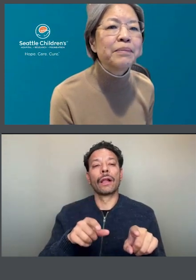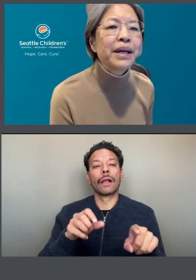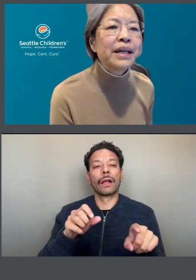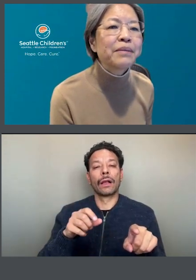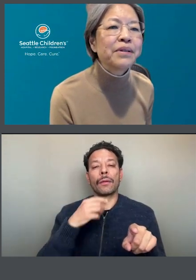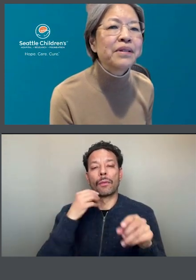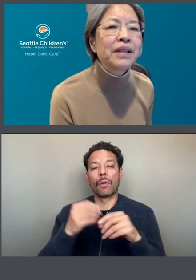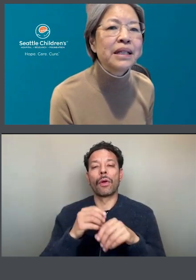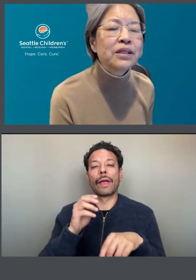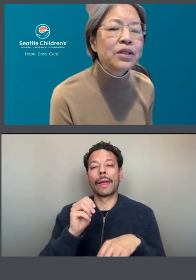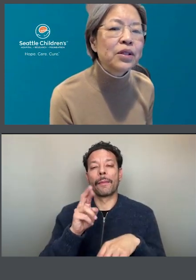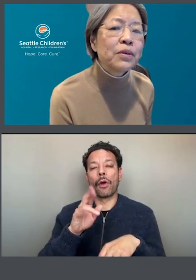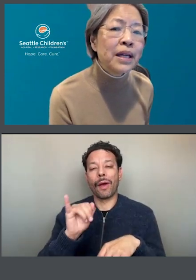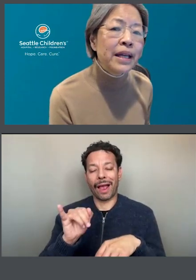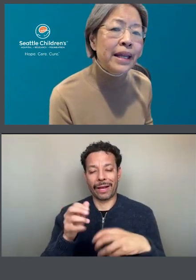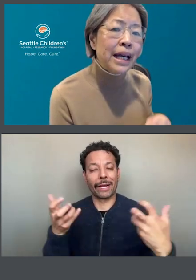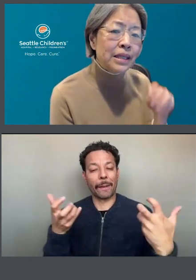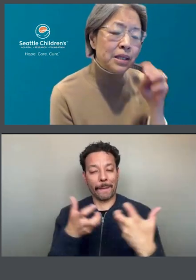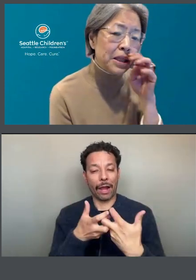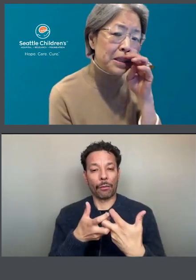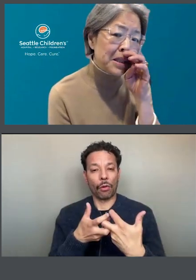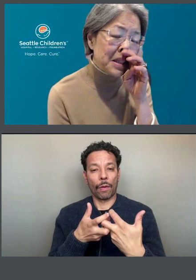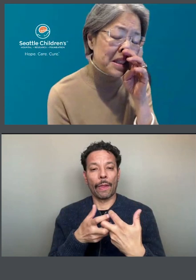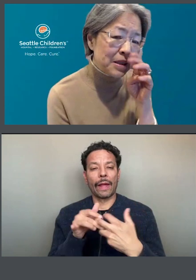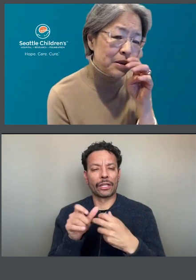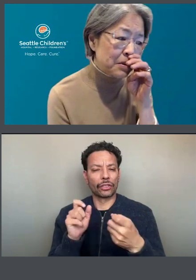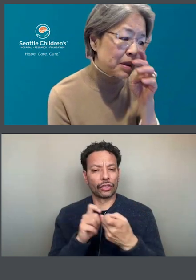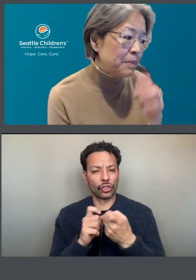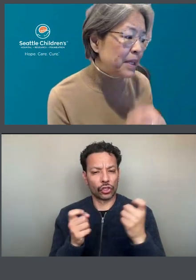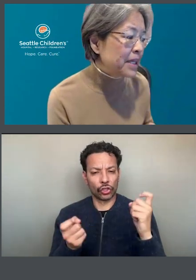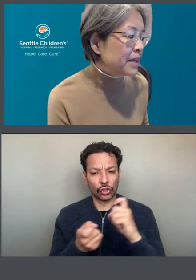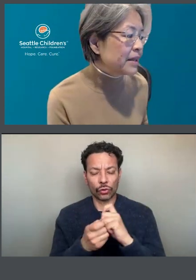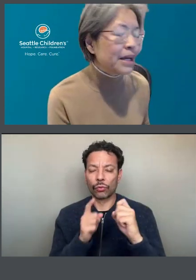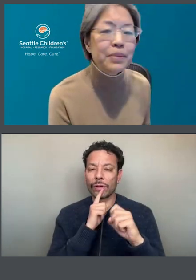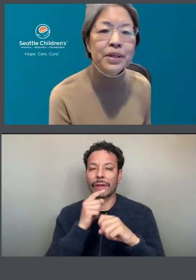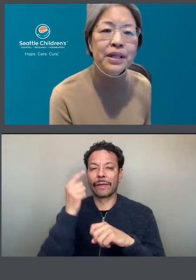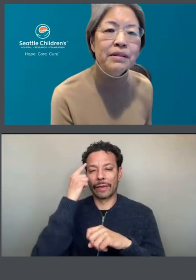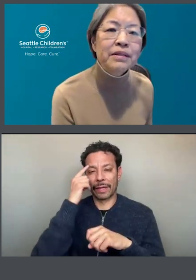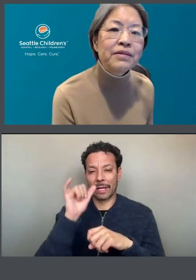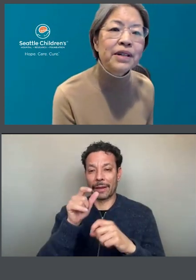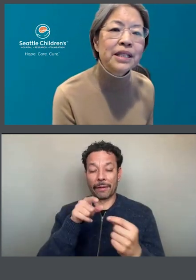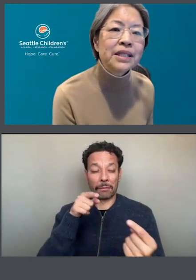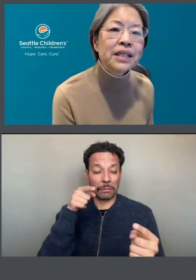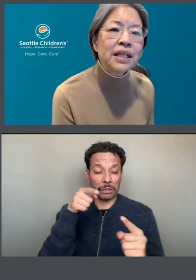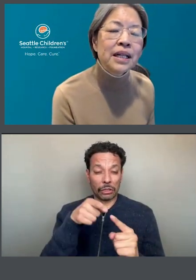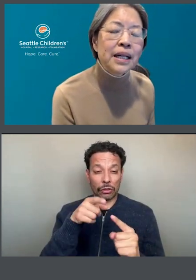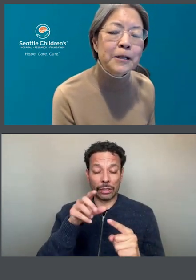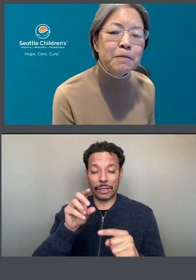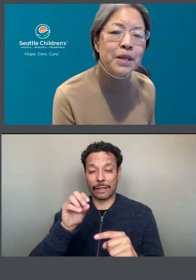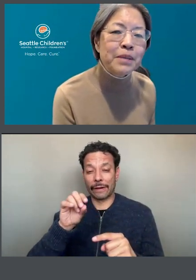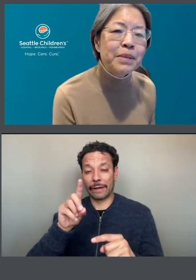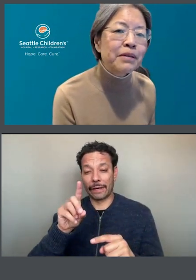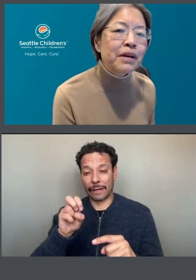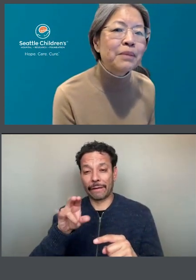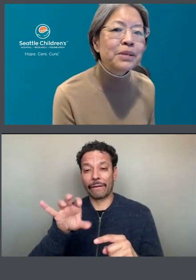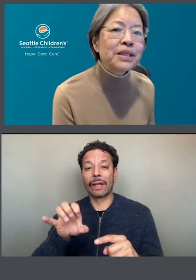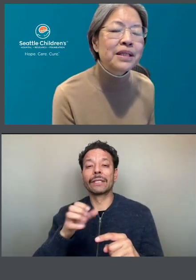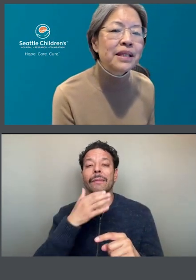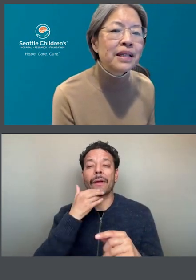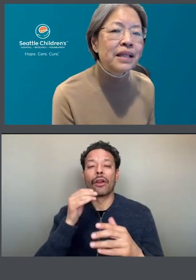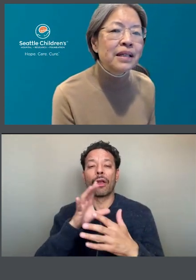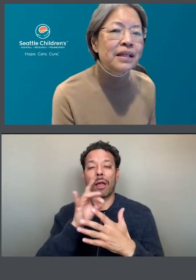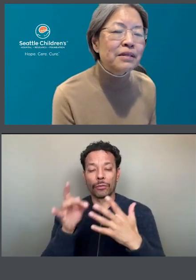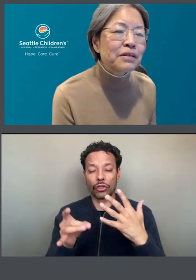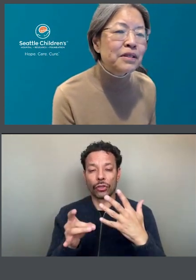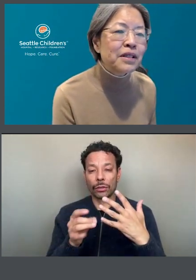MRI compatible. And so that change, I think, has really made that particular device a better option.